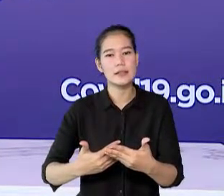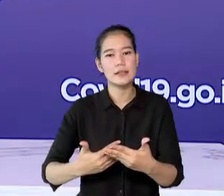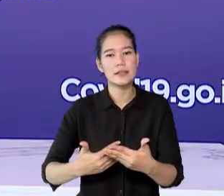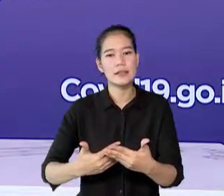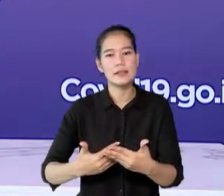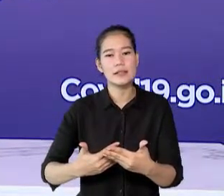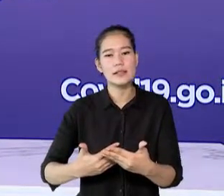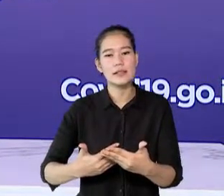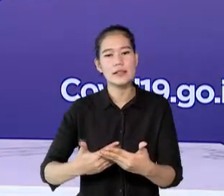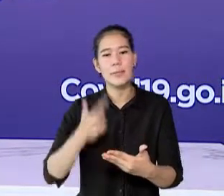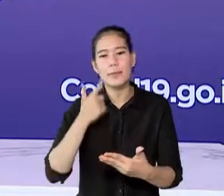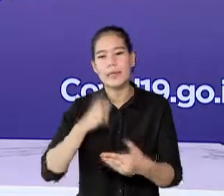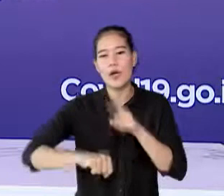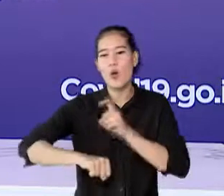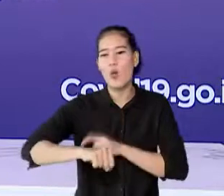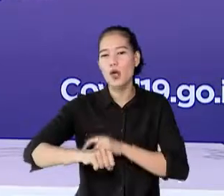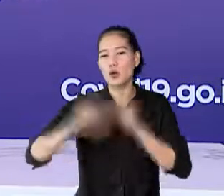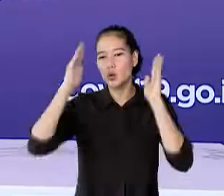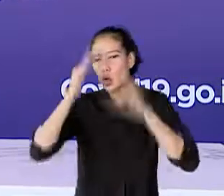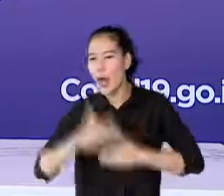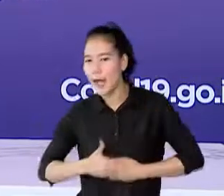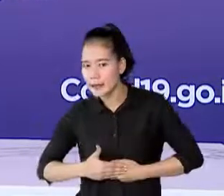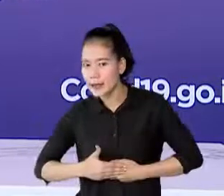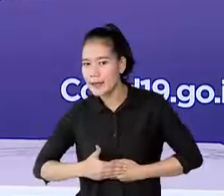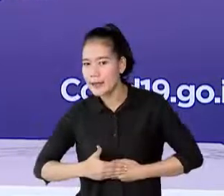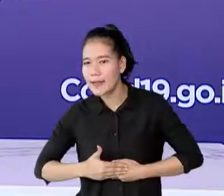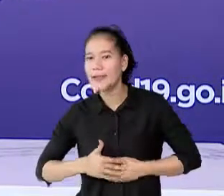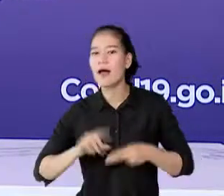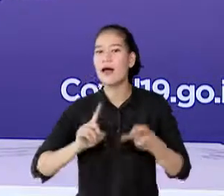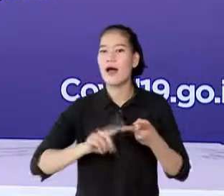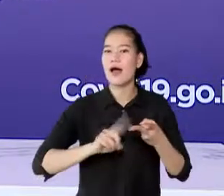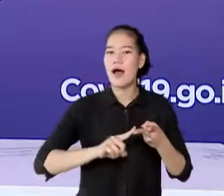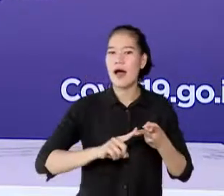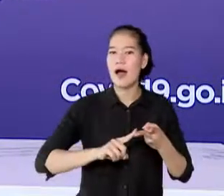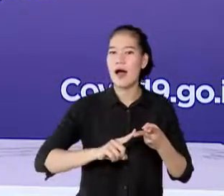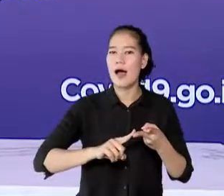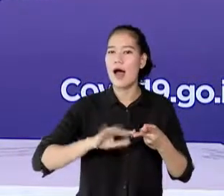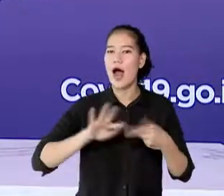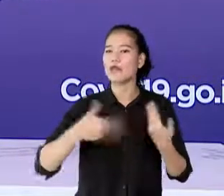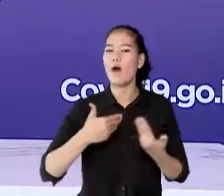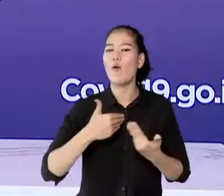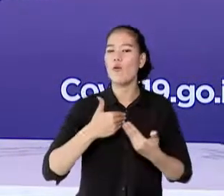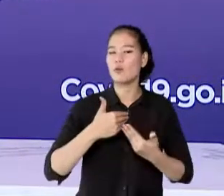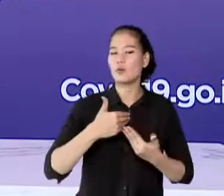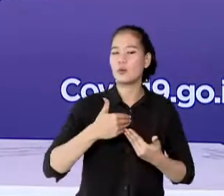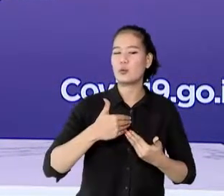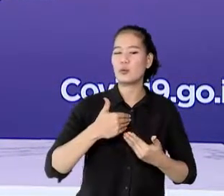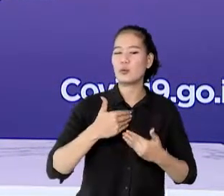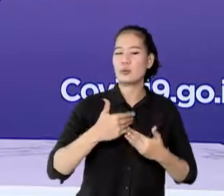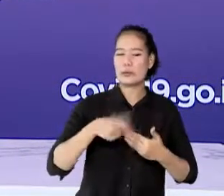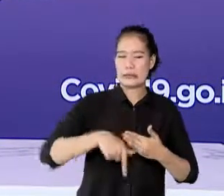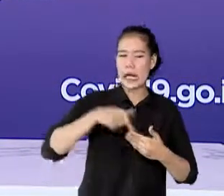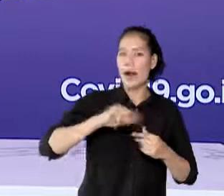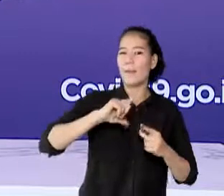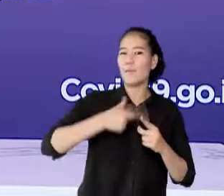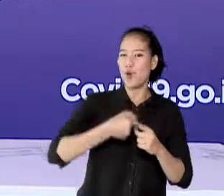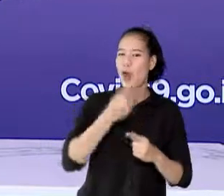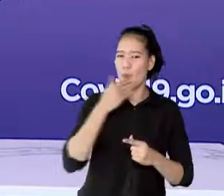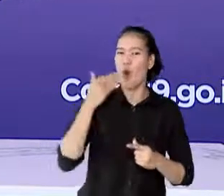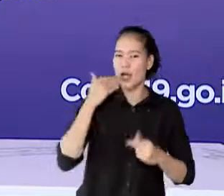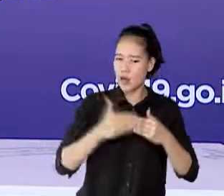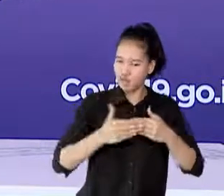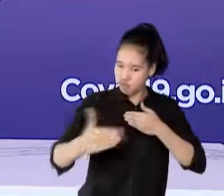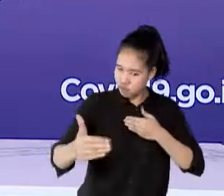salat and also the exercise during the month of Ramadan itself. So that's the